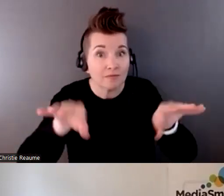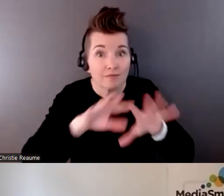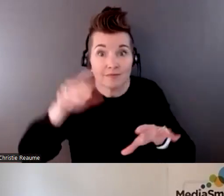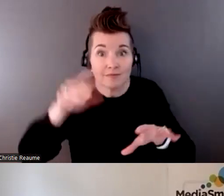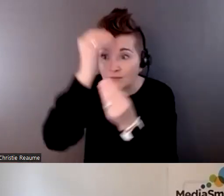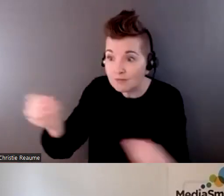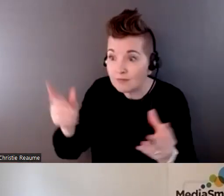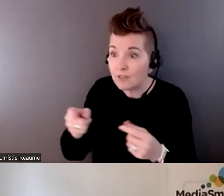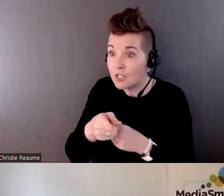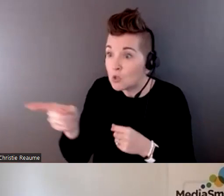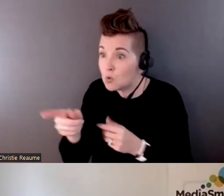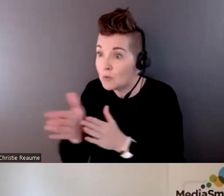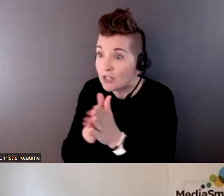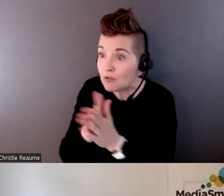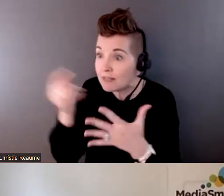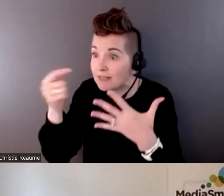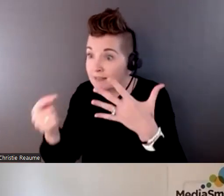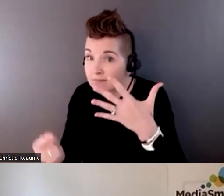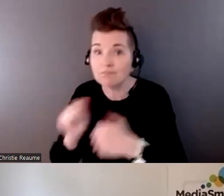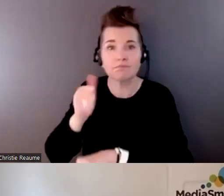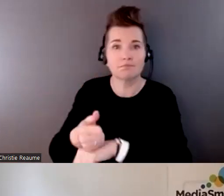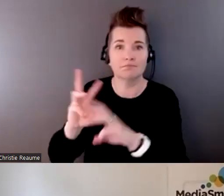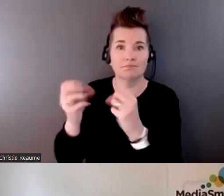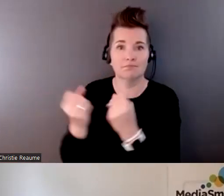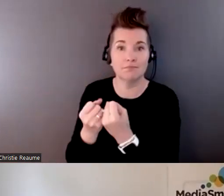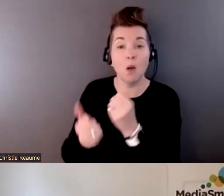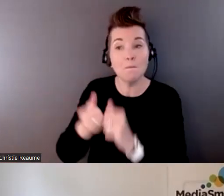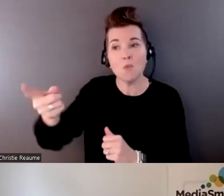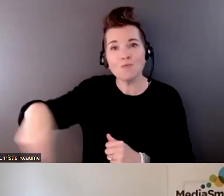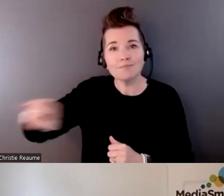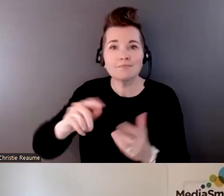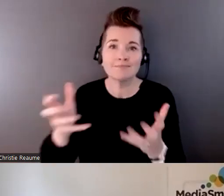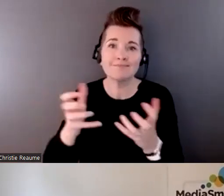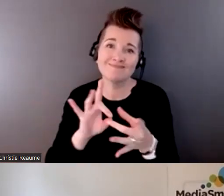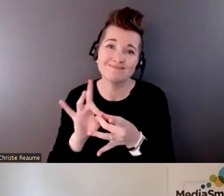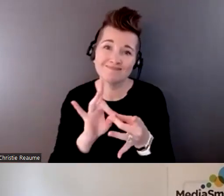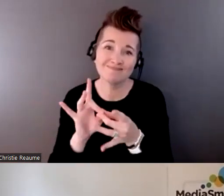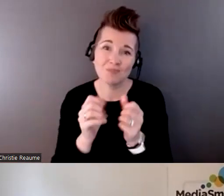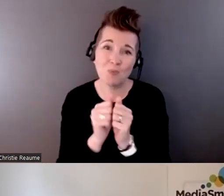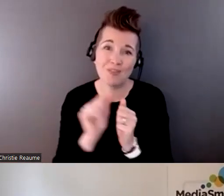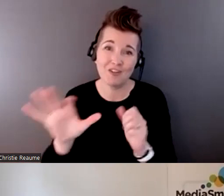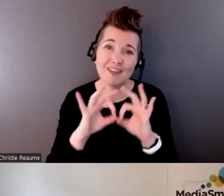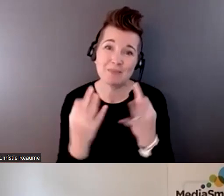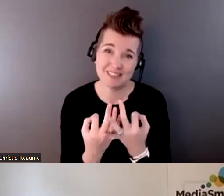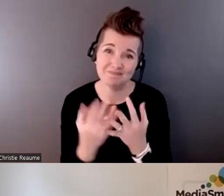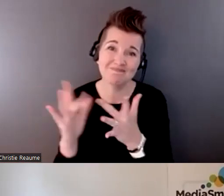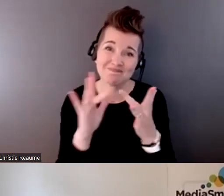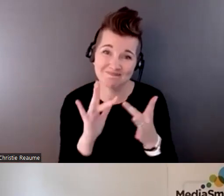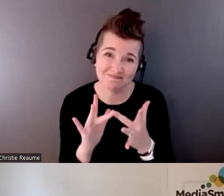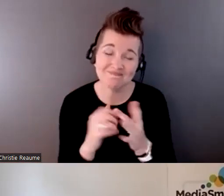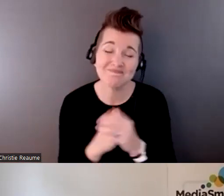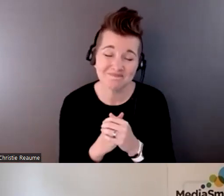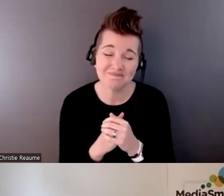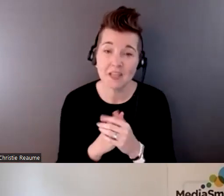older adults were interested in and for most older adults it was to connect with their families peer-to-peer teaching as